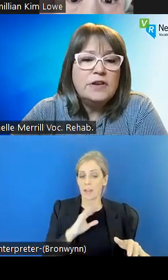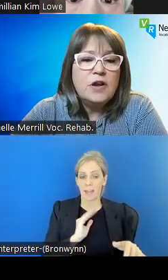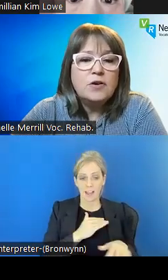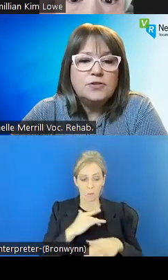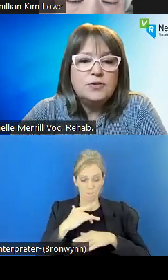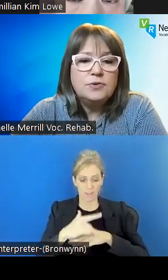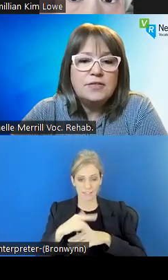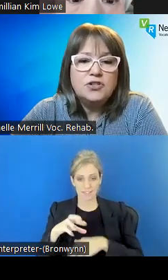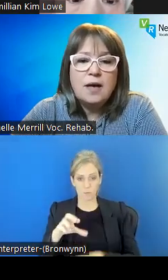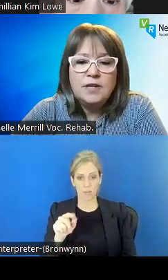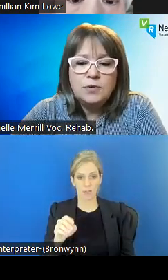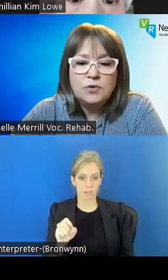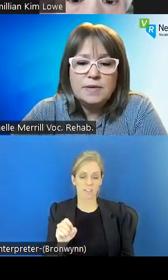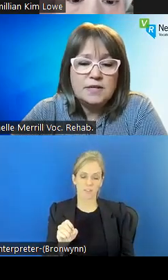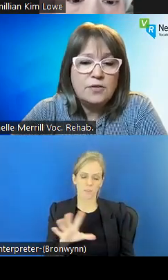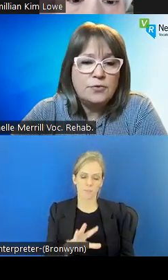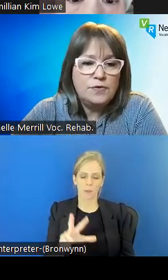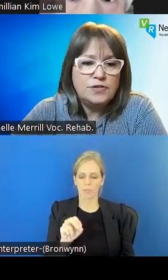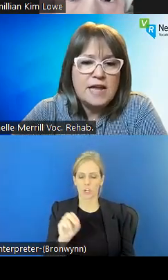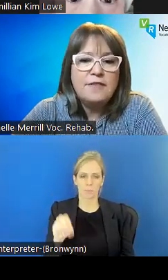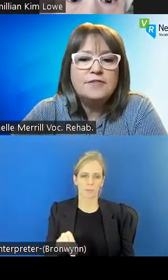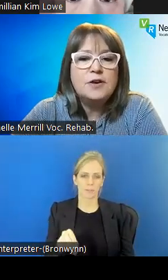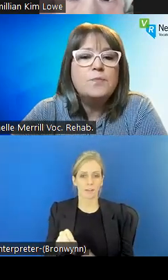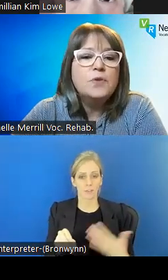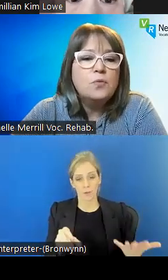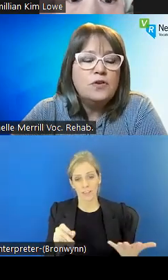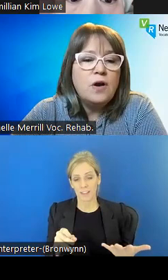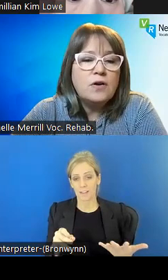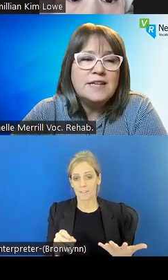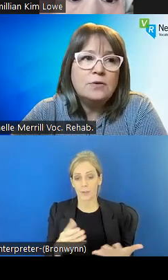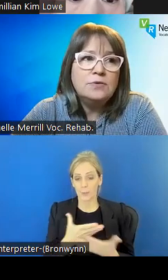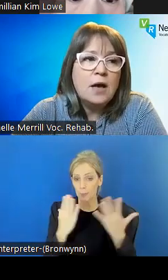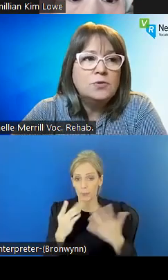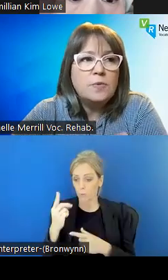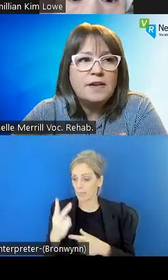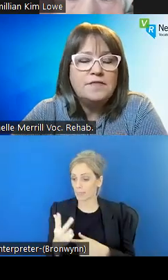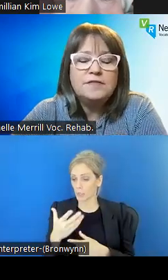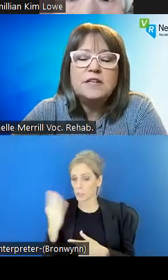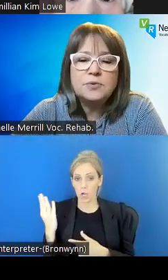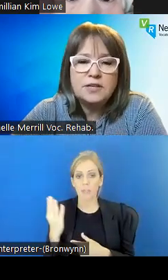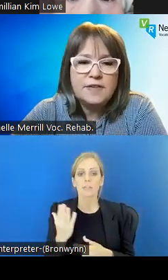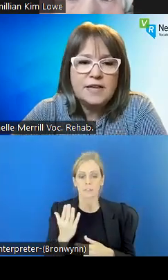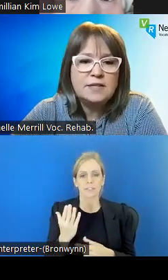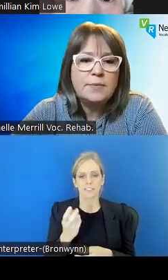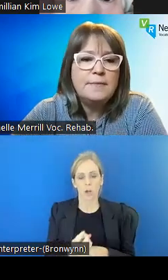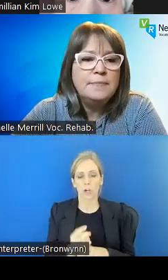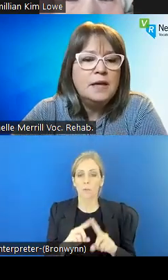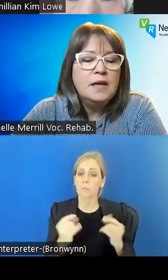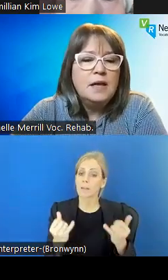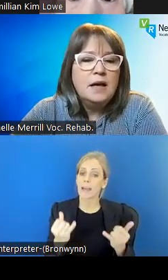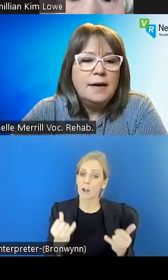It's very hard to get the job done when you're missing a third of your staff. So we are down now to about a 15% vacancy